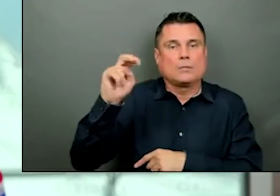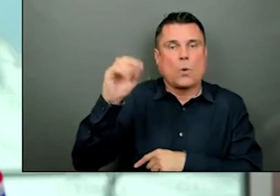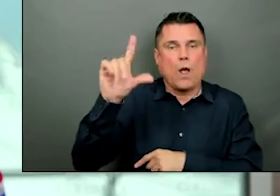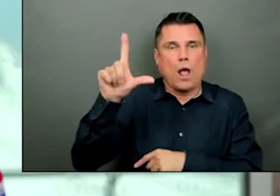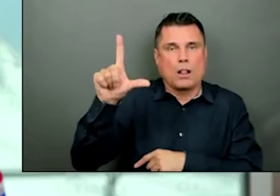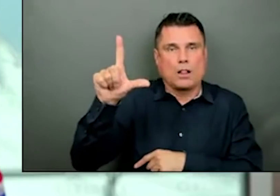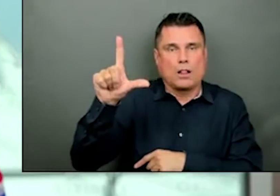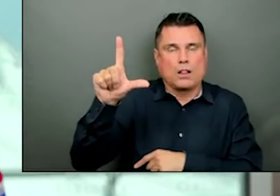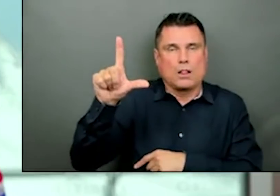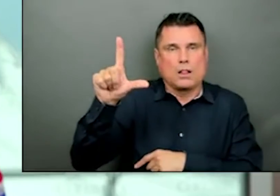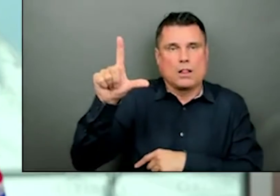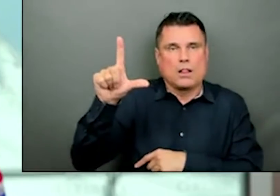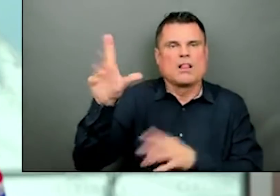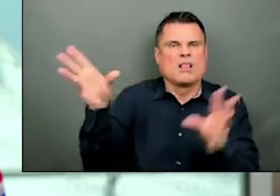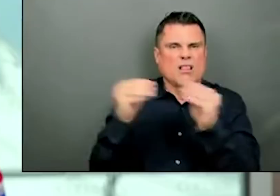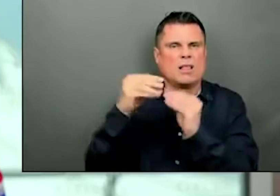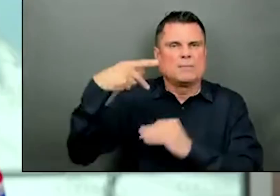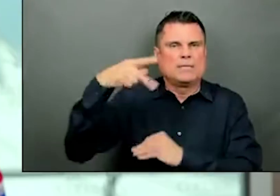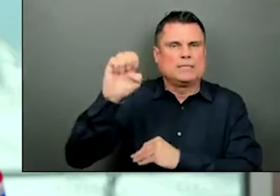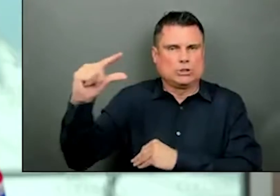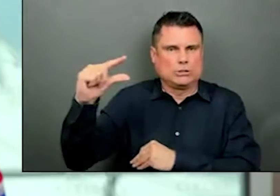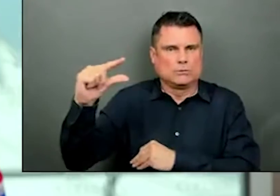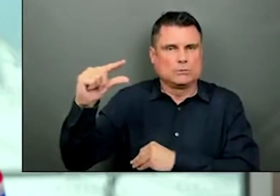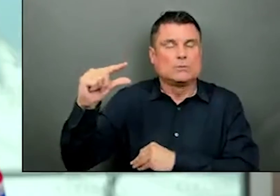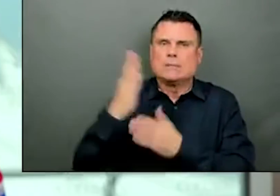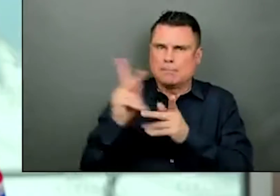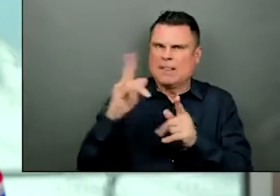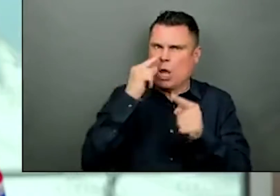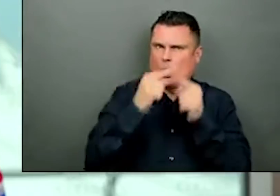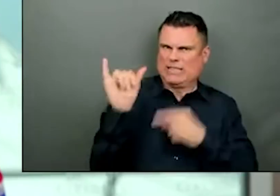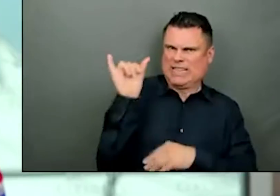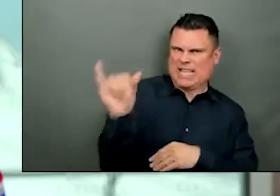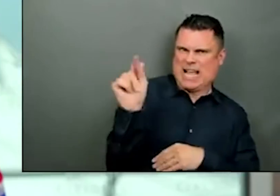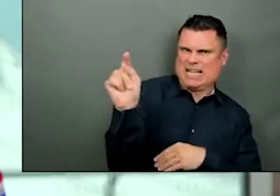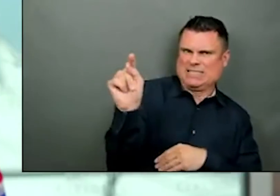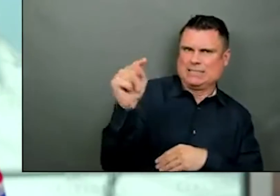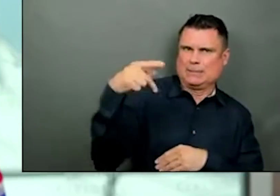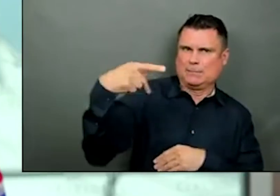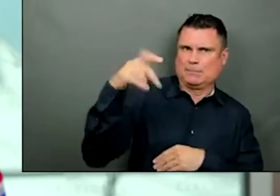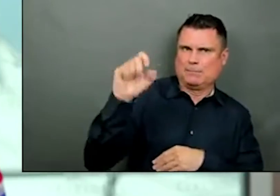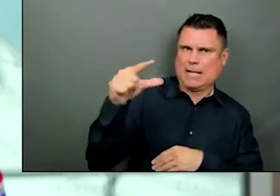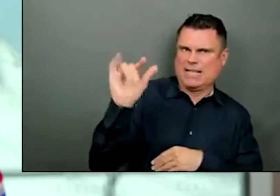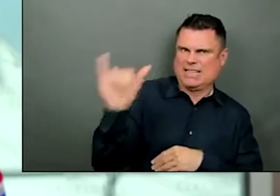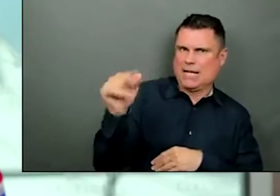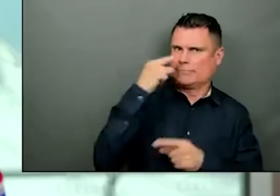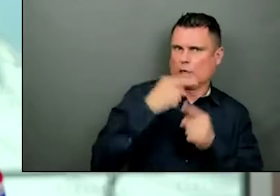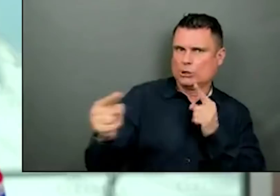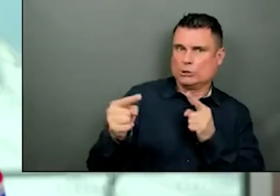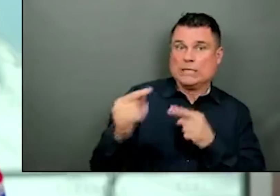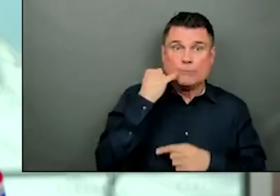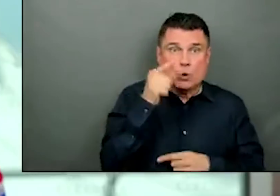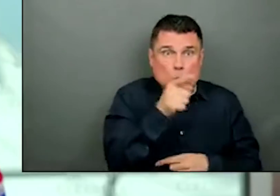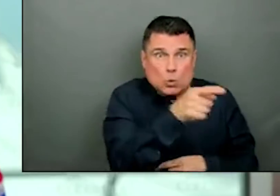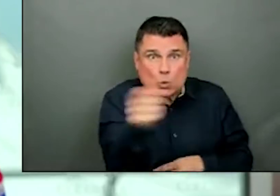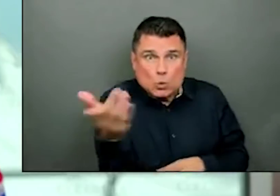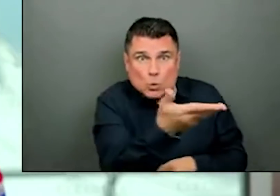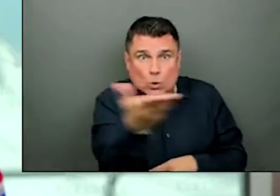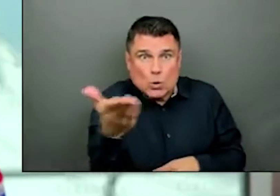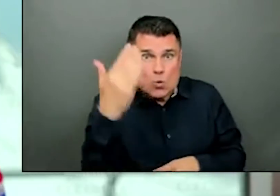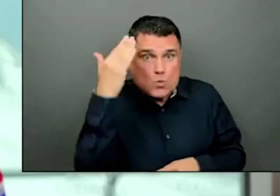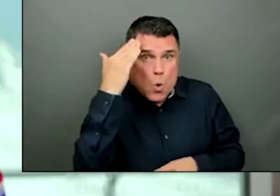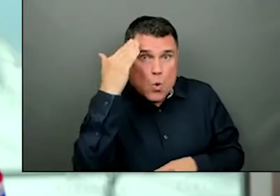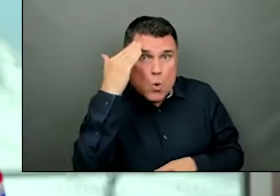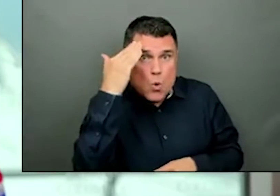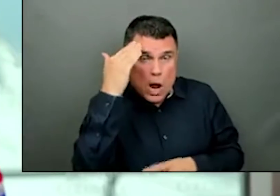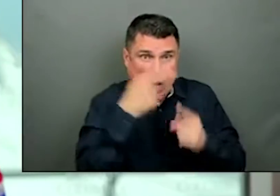people don't have any reaction to don't have allergic reactions to the messenger RNA vaccines, and we know that